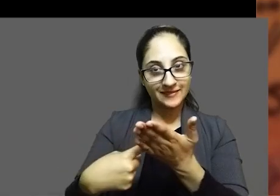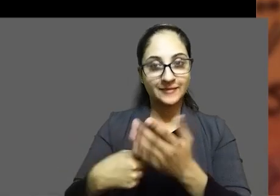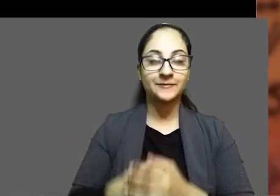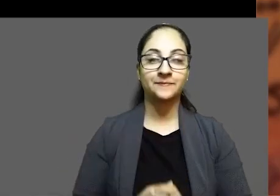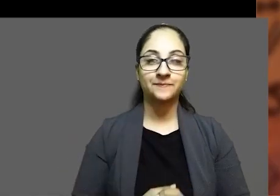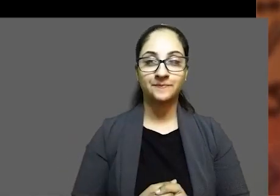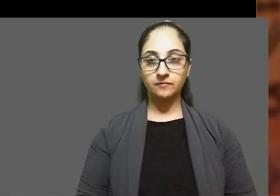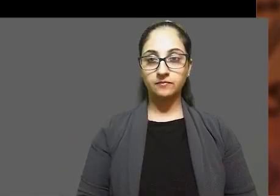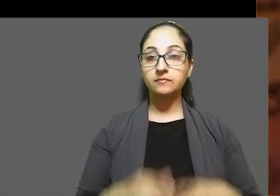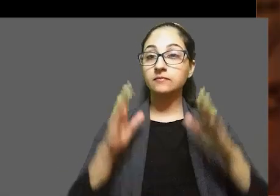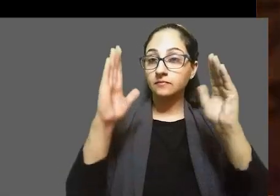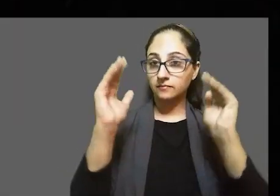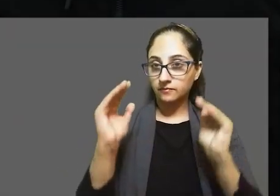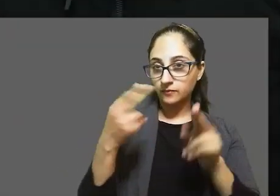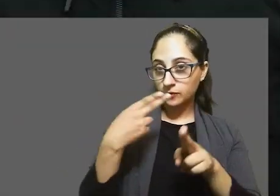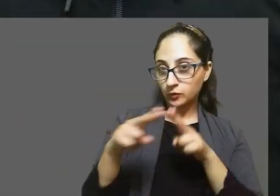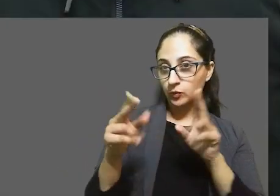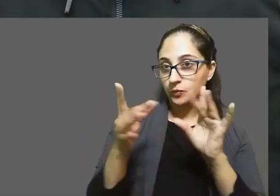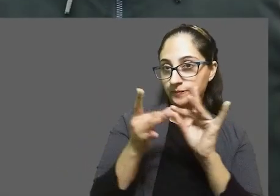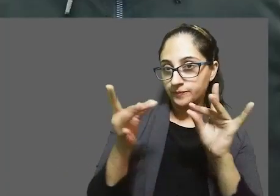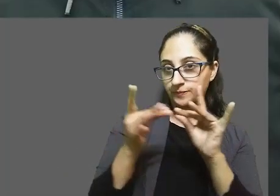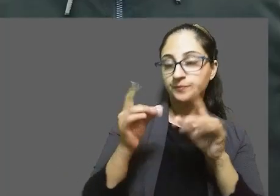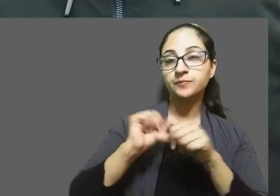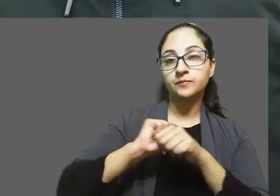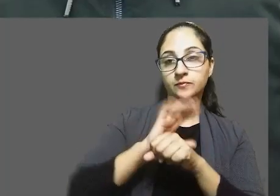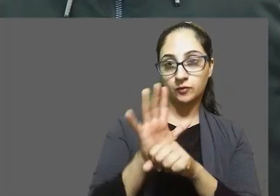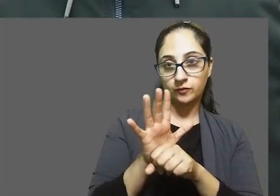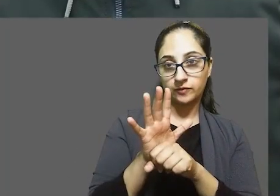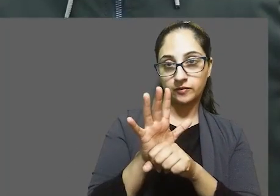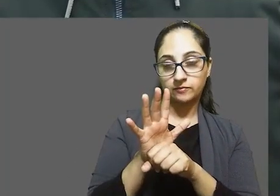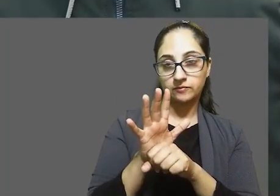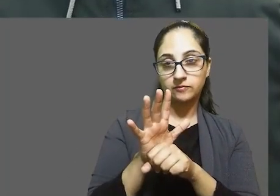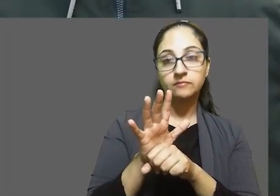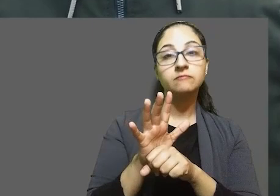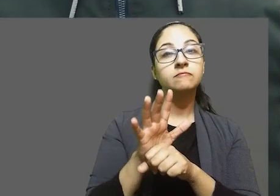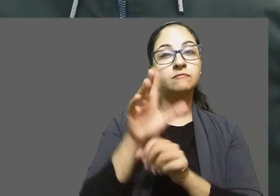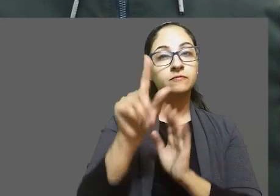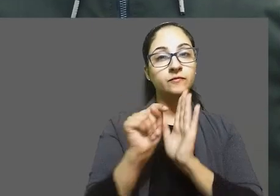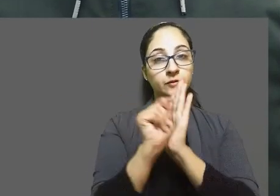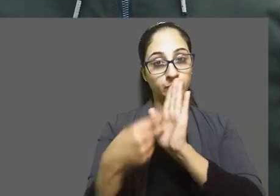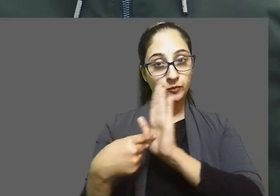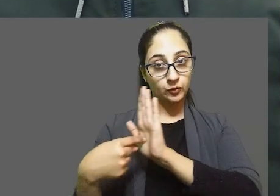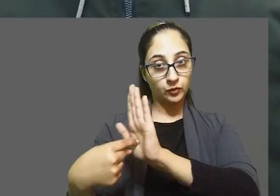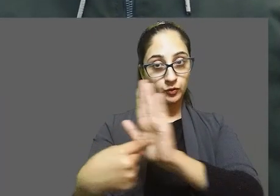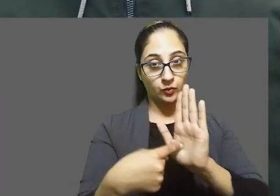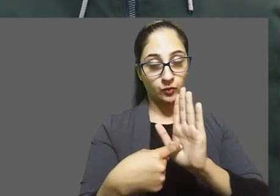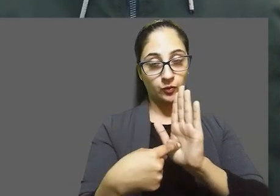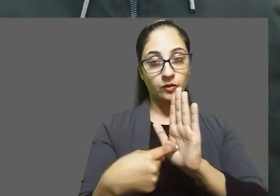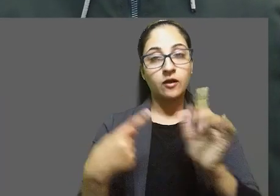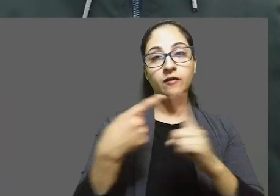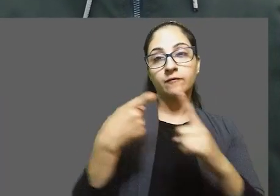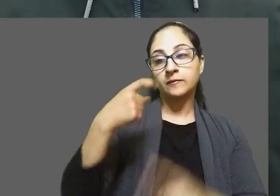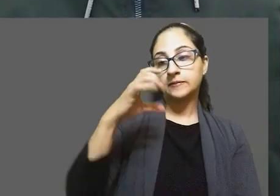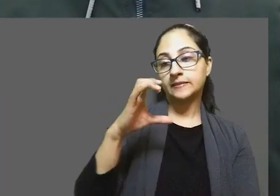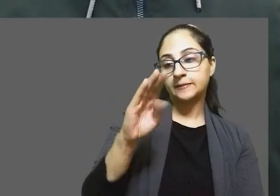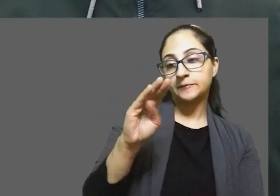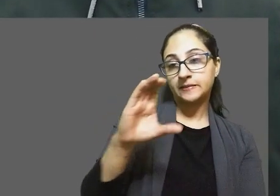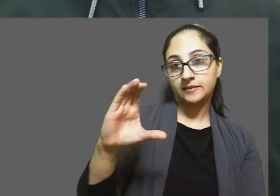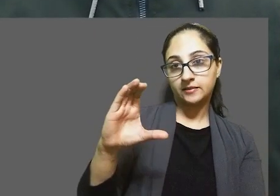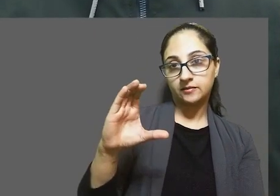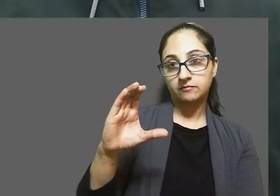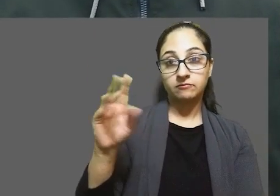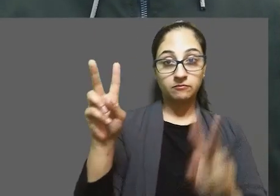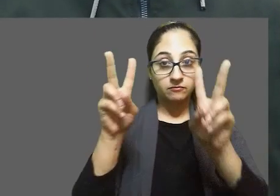Studies. We pause here for this week's segment of COVID Conversations. This evening, we have a short